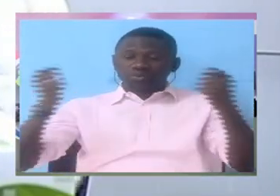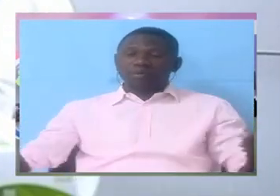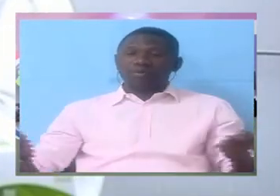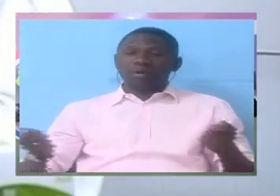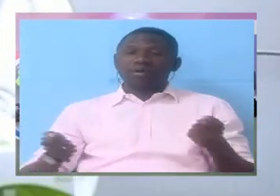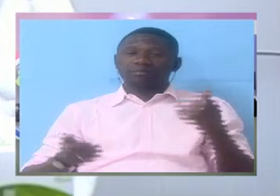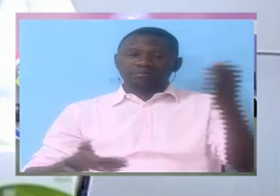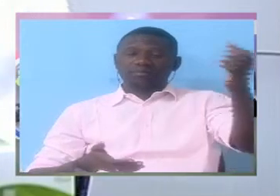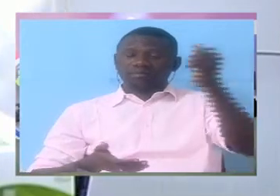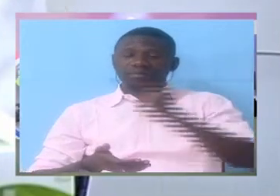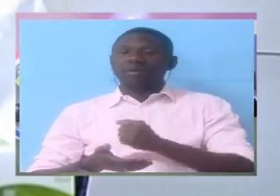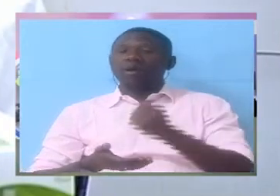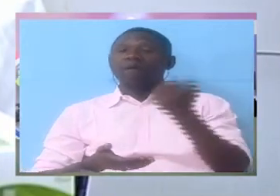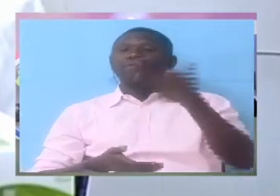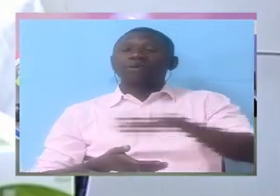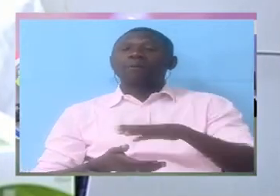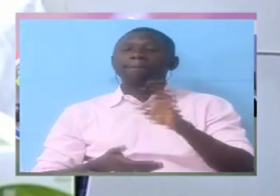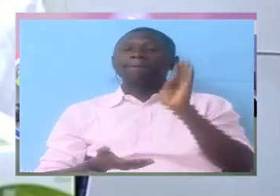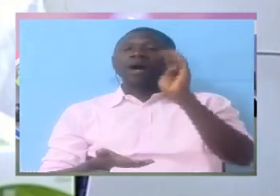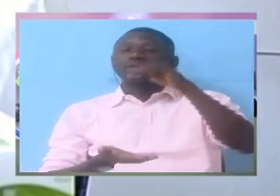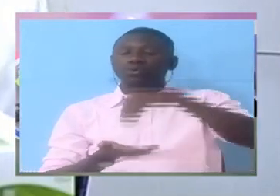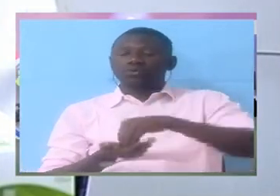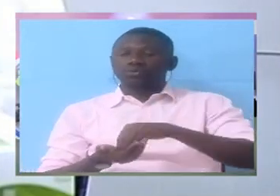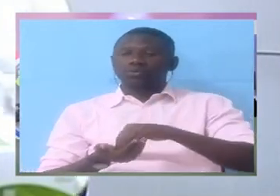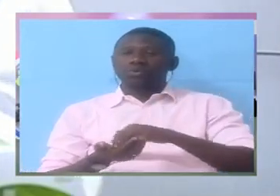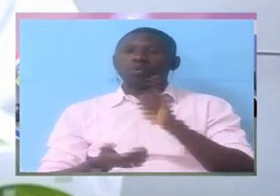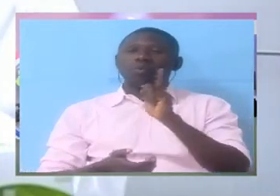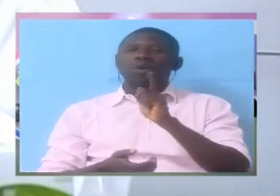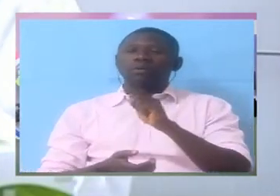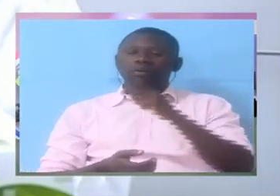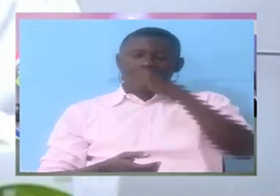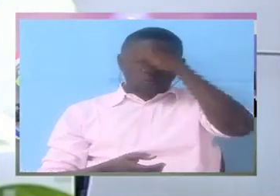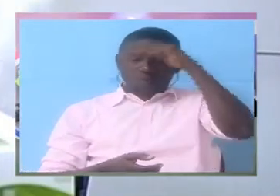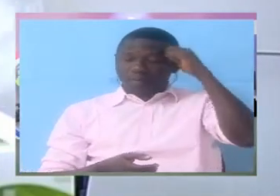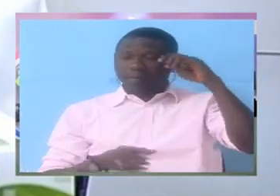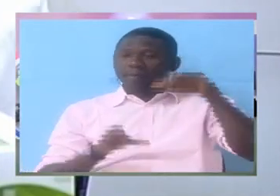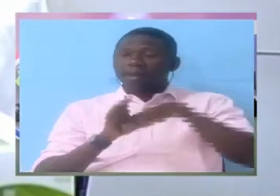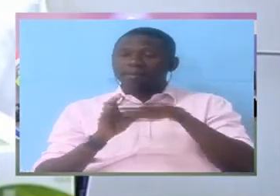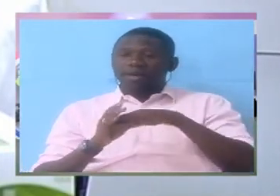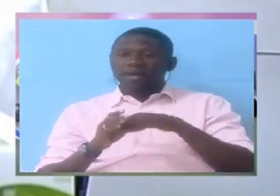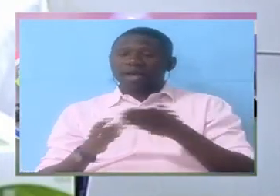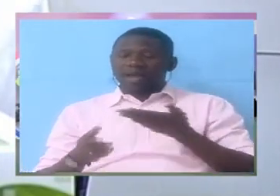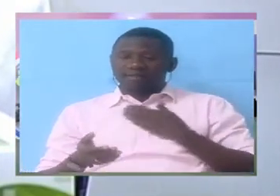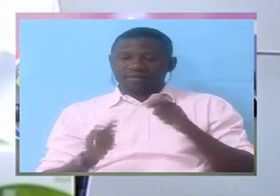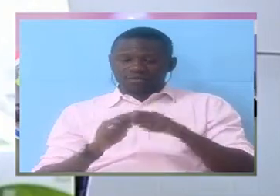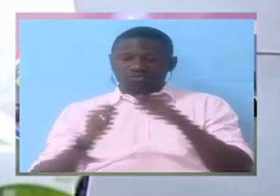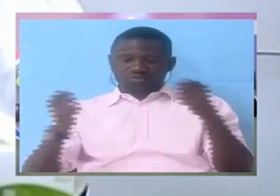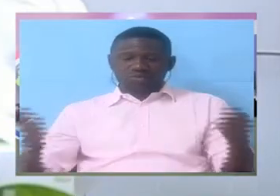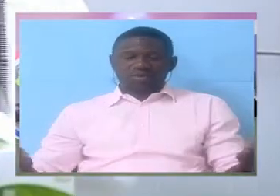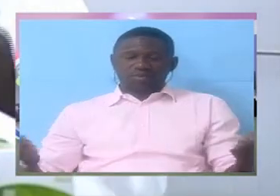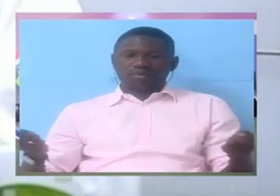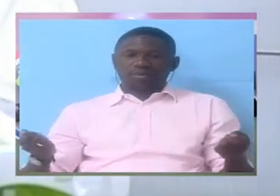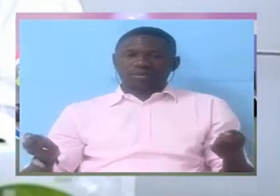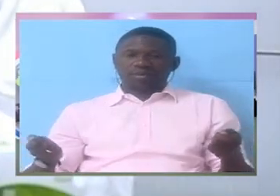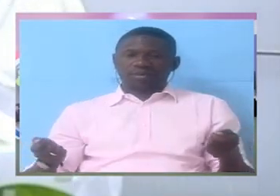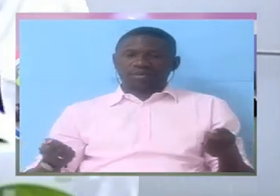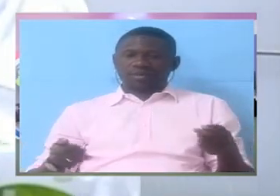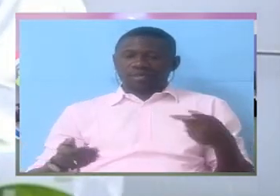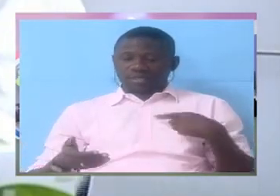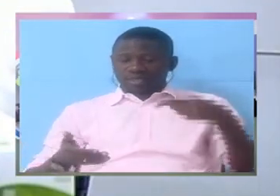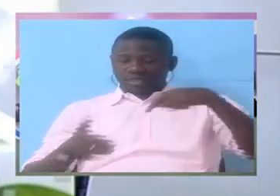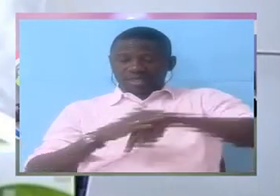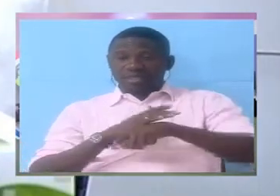Banjul. One of my staff had this newspaper in the midst of